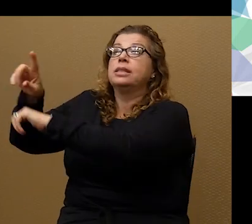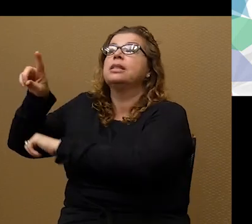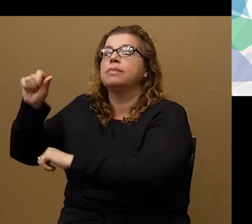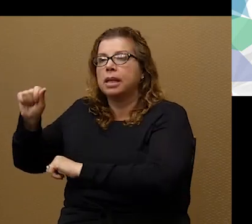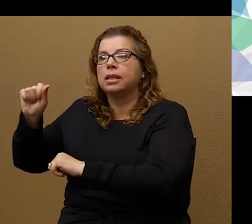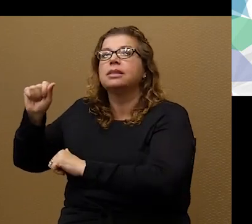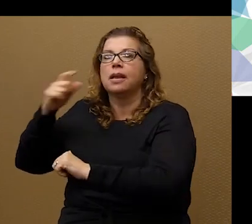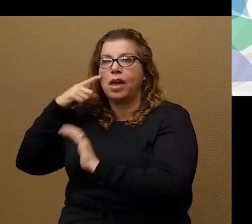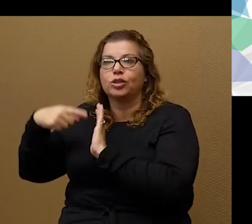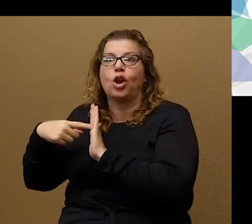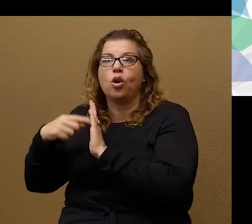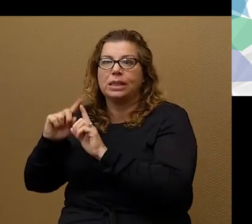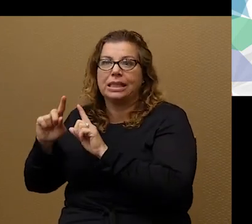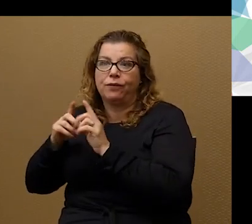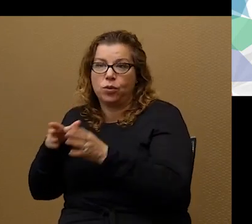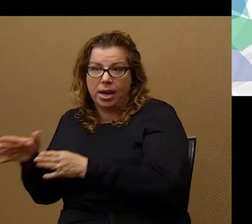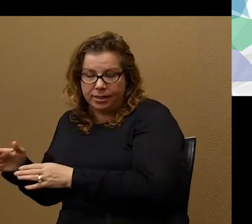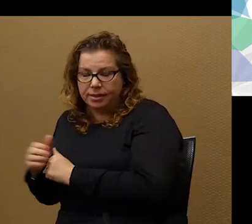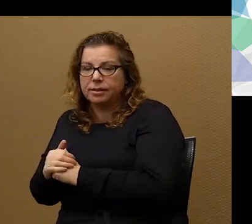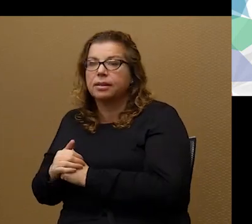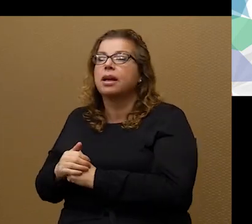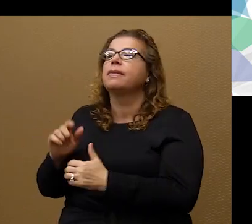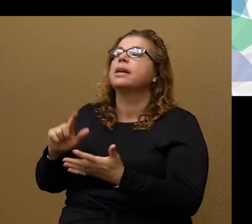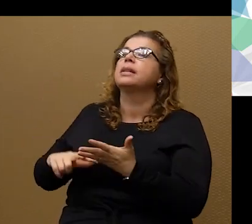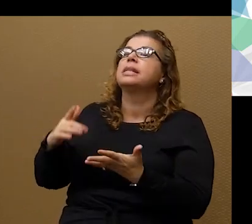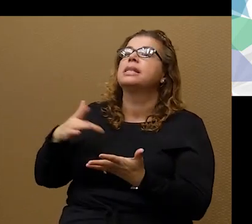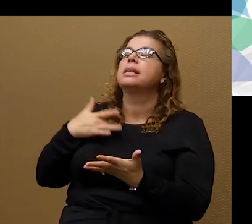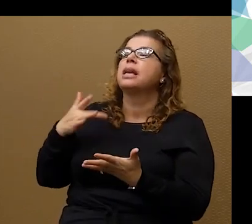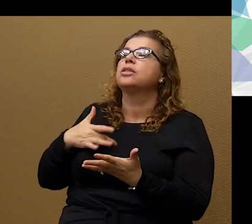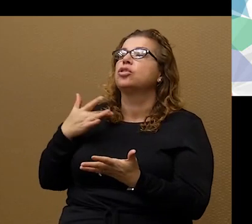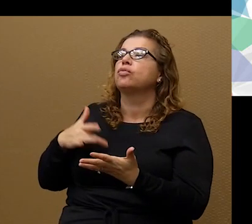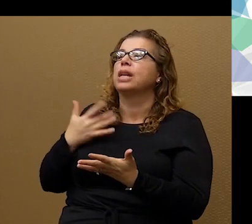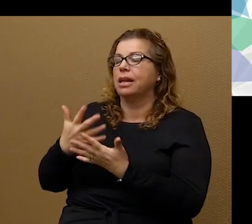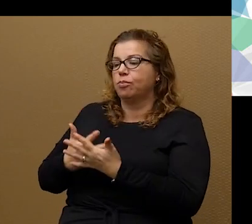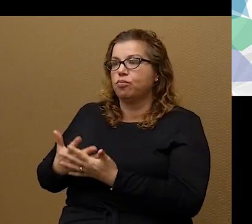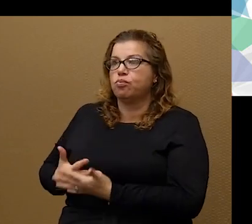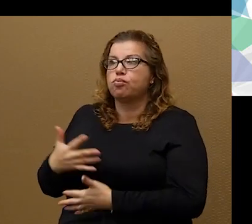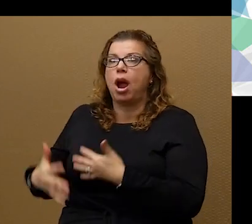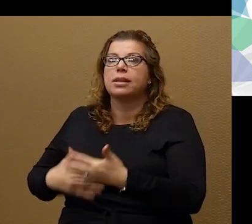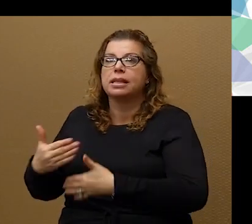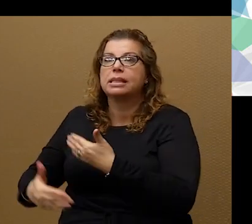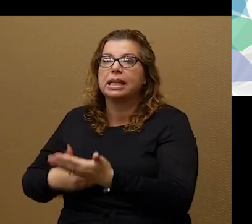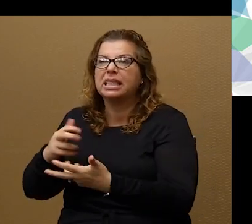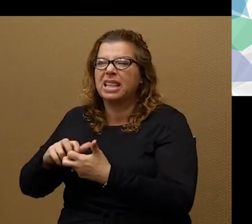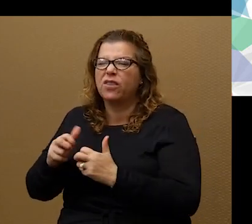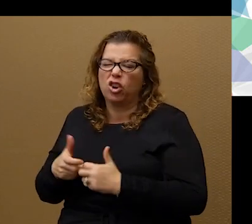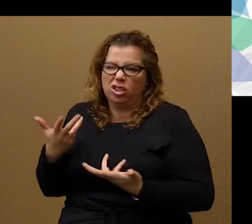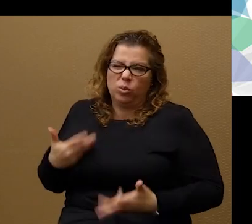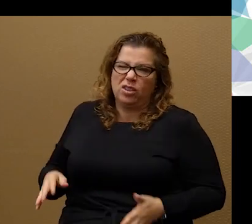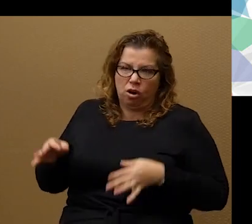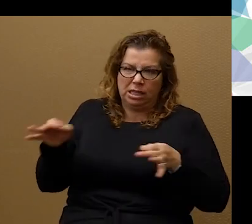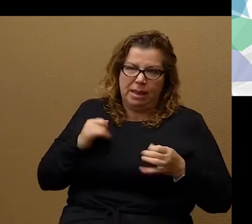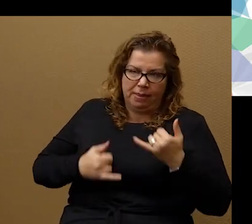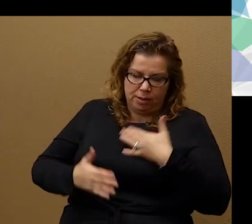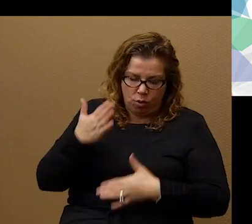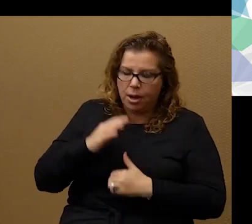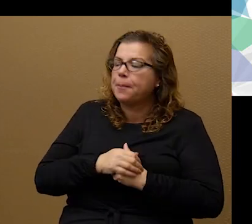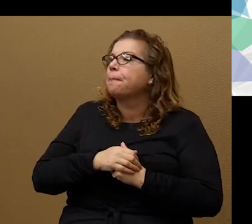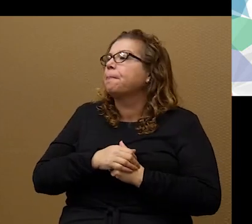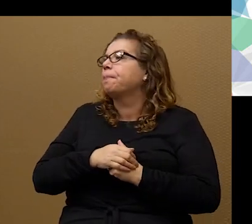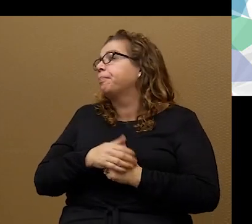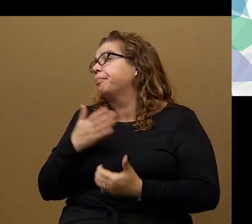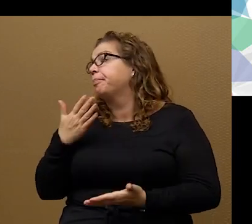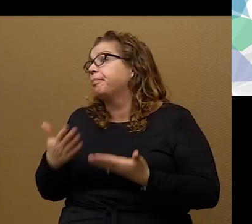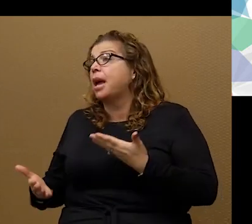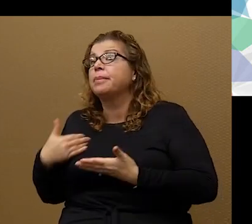of different things. And then sensory processing difficulties, which we talked a lot about this morning. And then there might